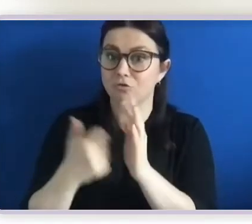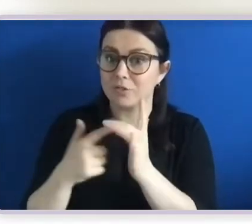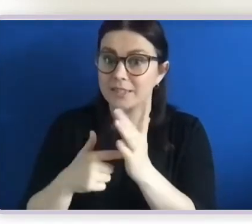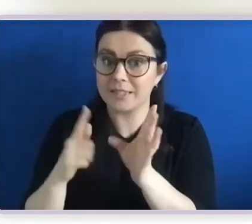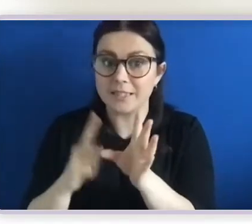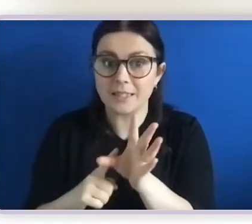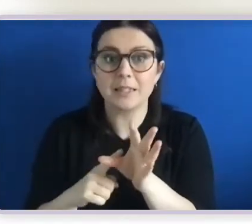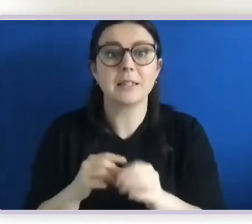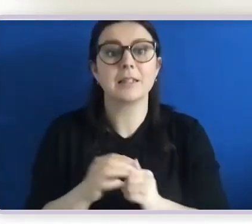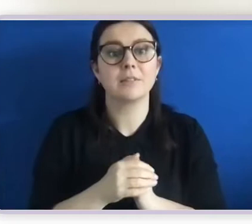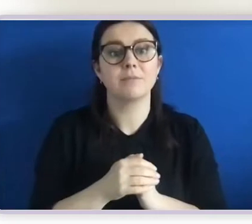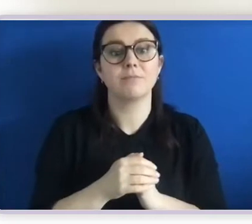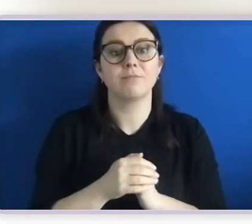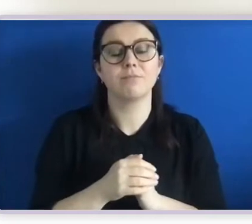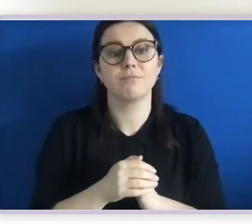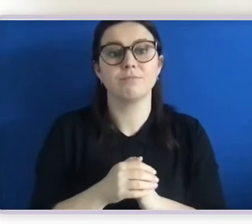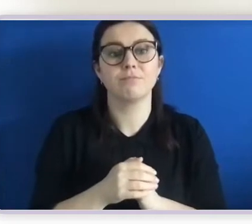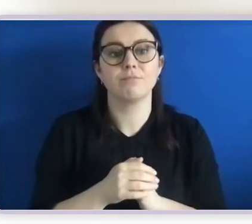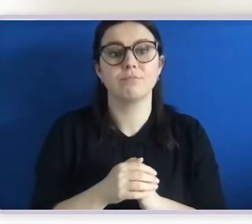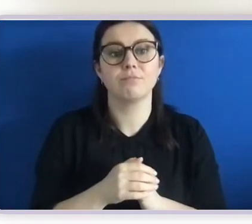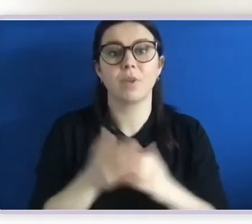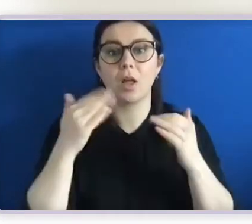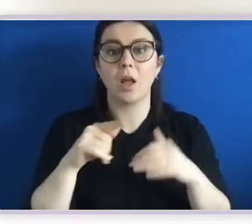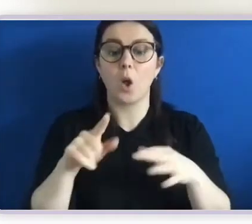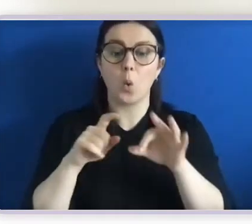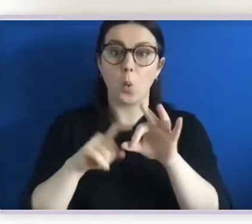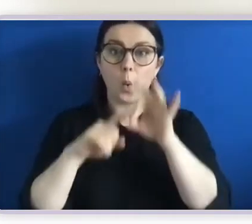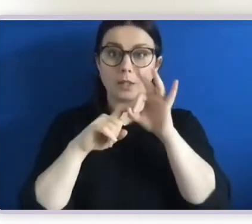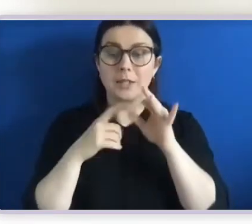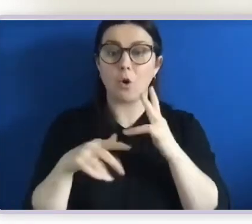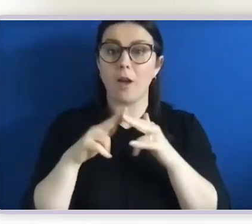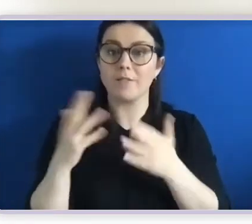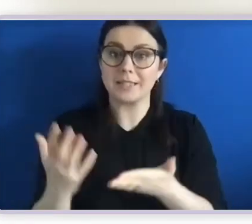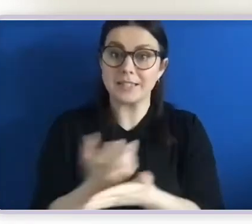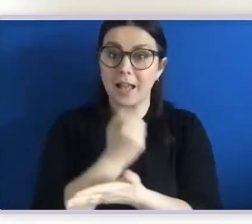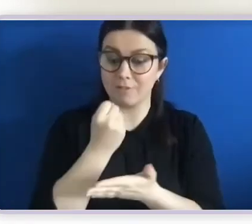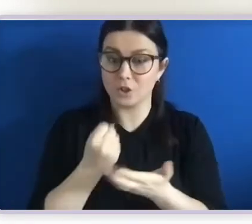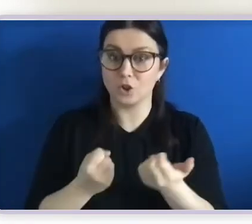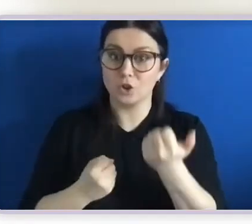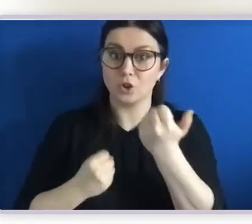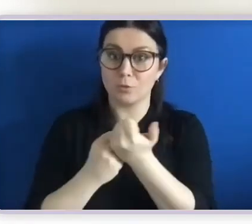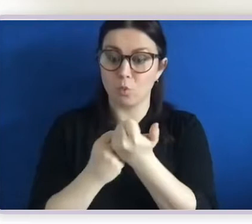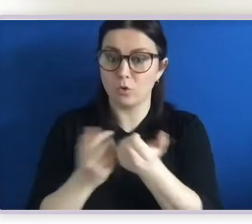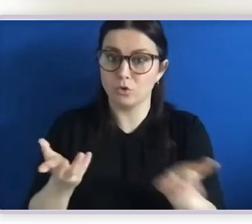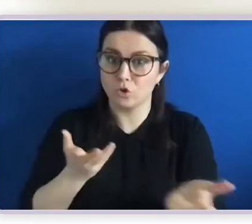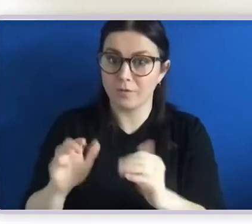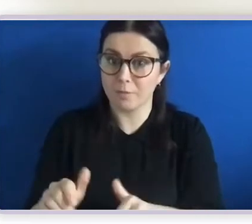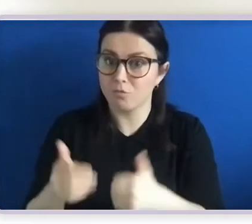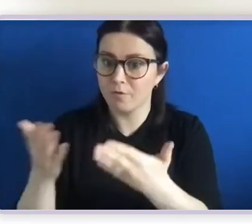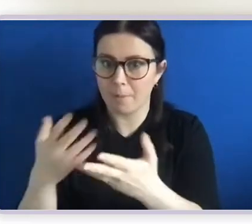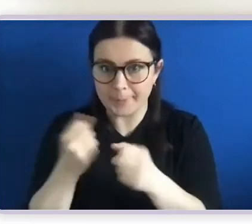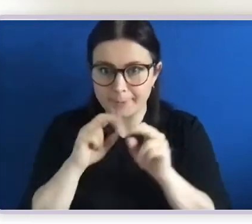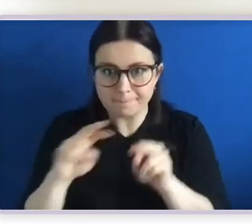They must have regard to the quality and safety of the supports and services they provide. They